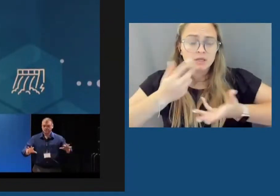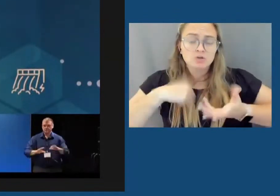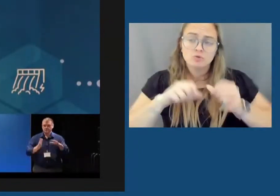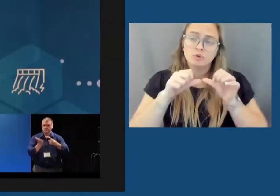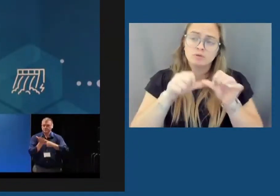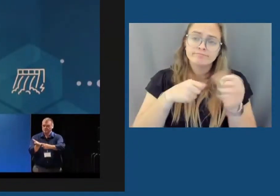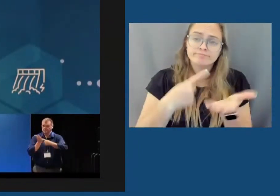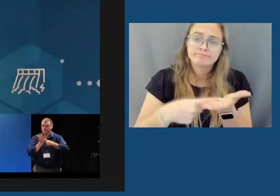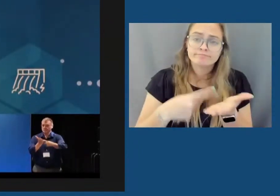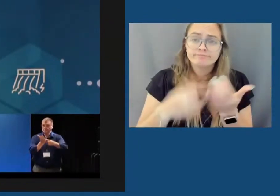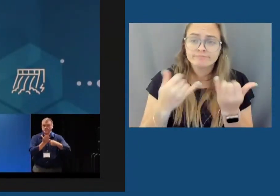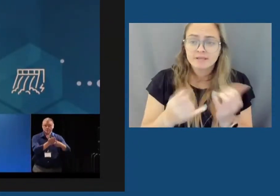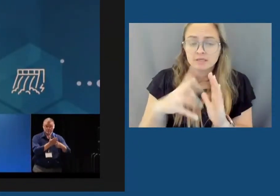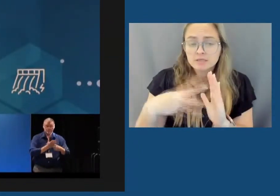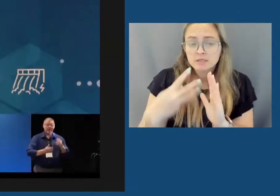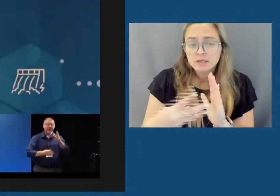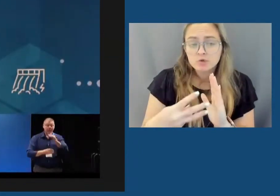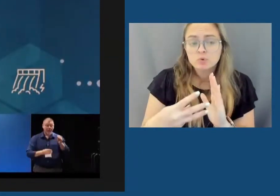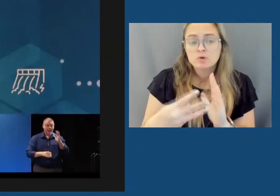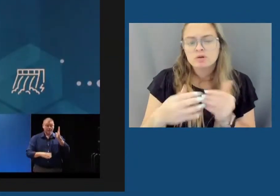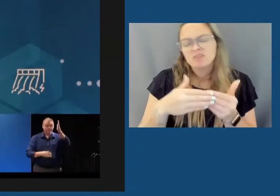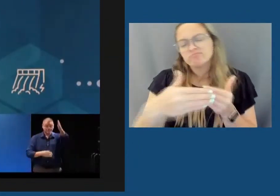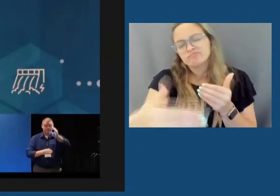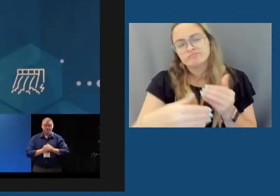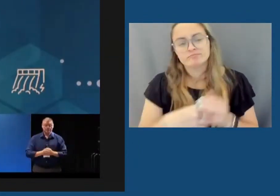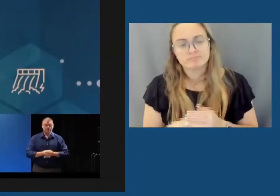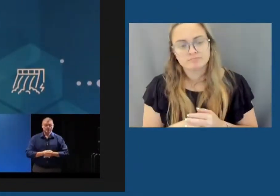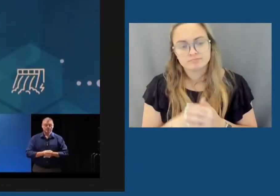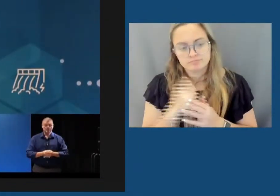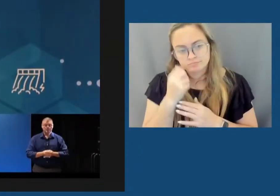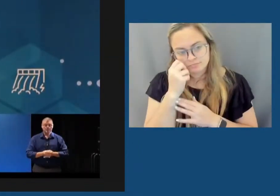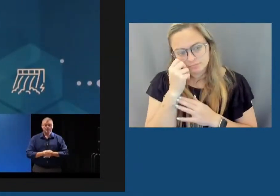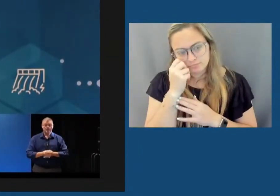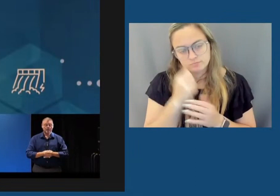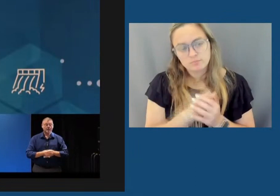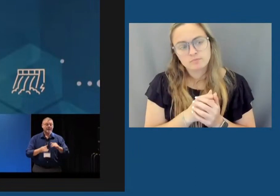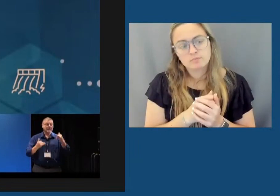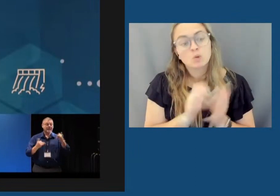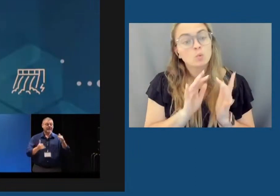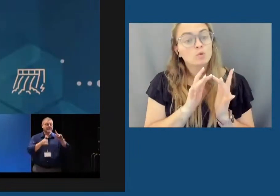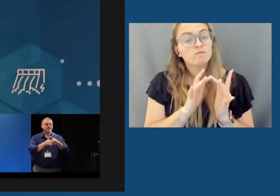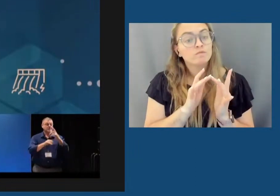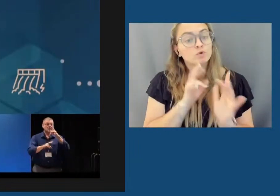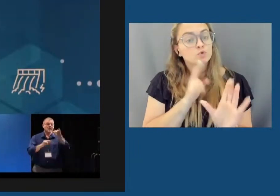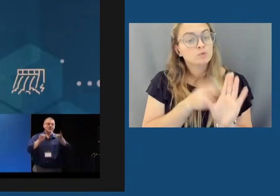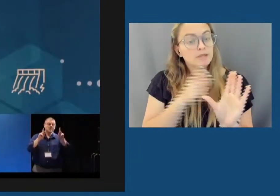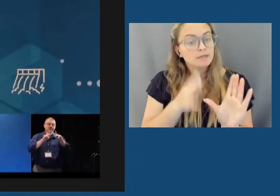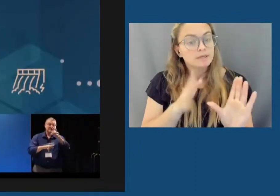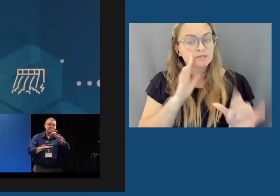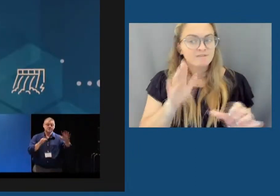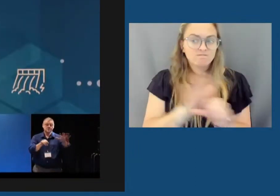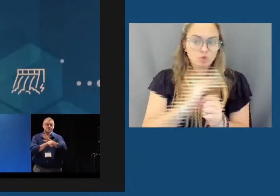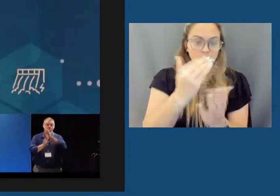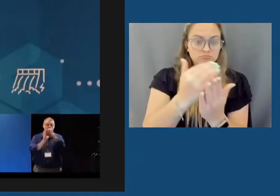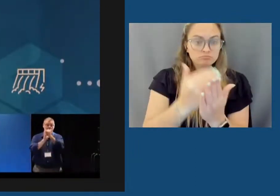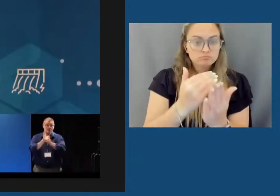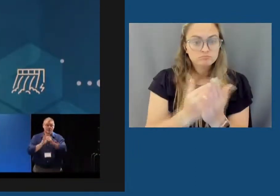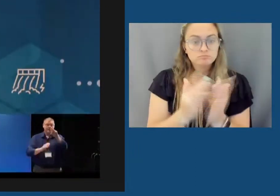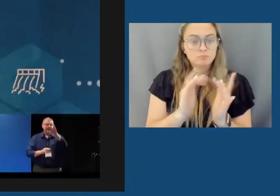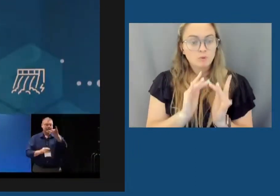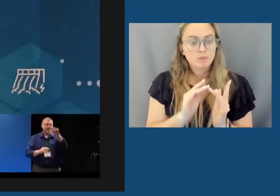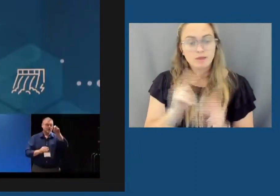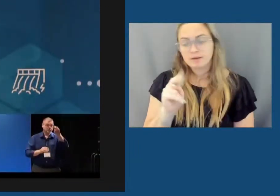today's schedule and certainly beyond. Our virtual attendees can find our full agenda online at